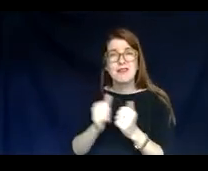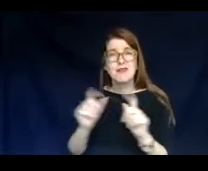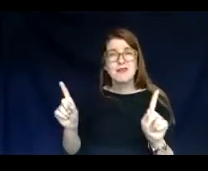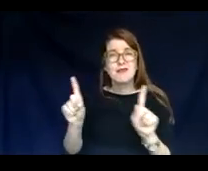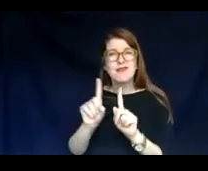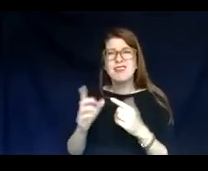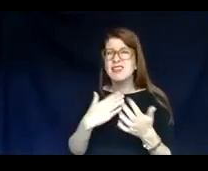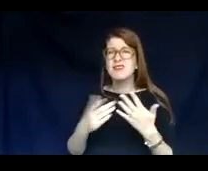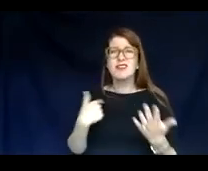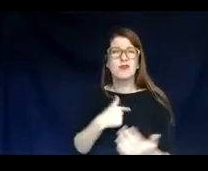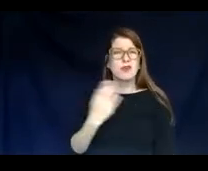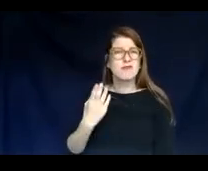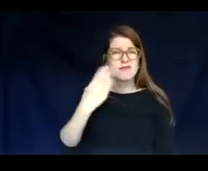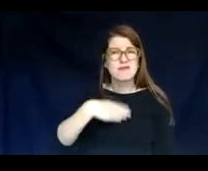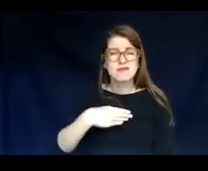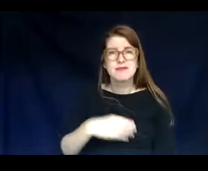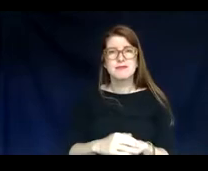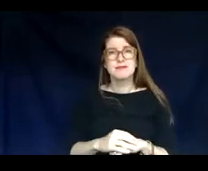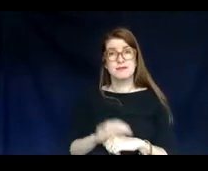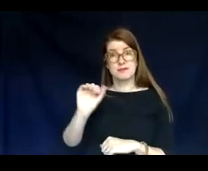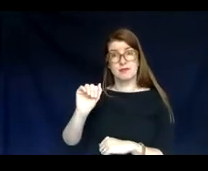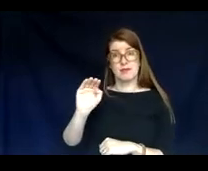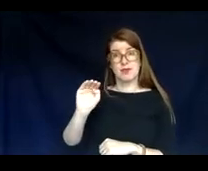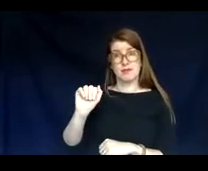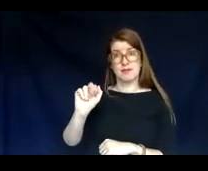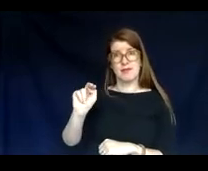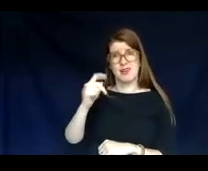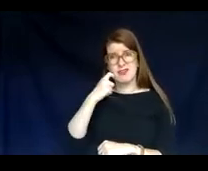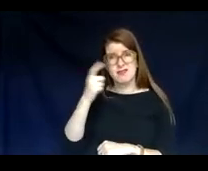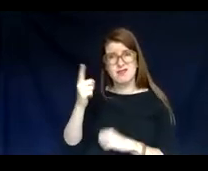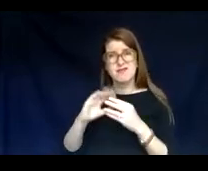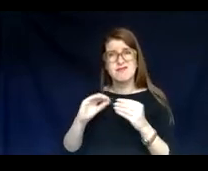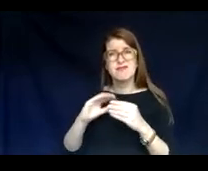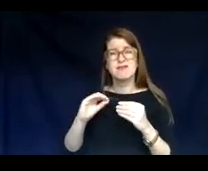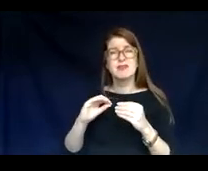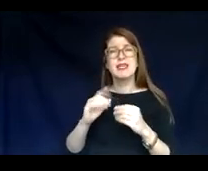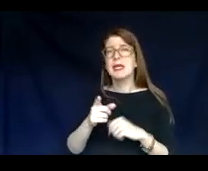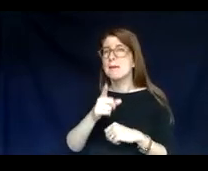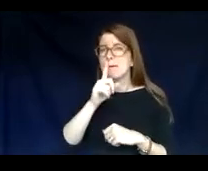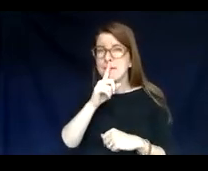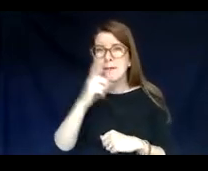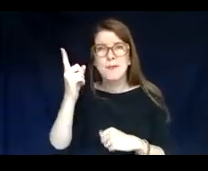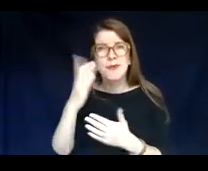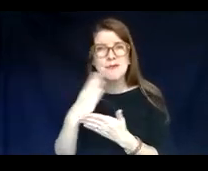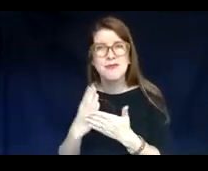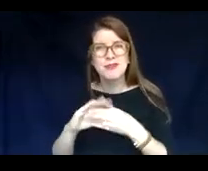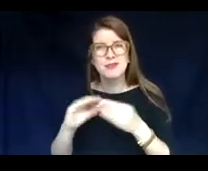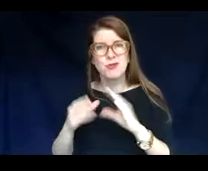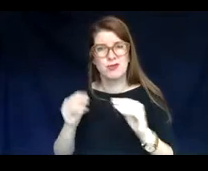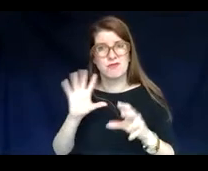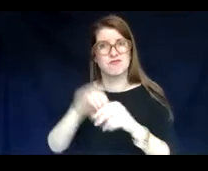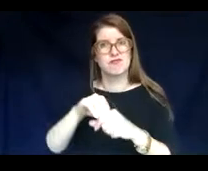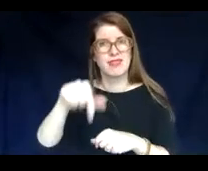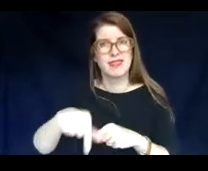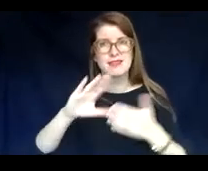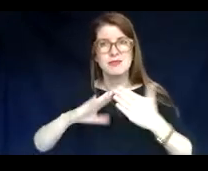didn't realize it. Aman shared his story, but he didn't share the part of the story that involves this community. He's been a